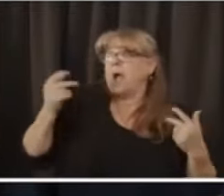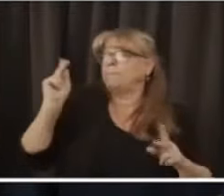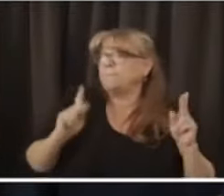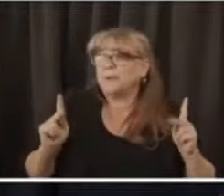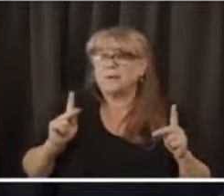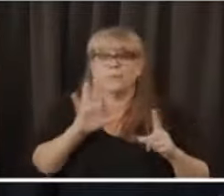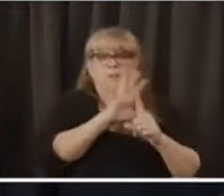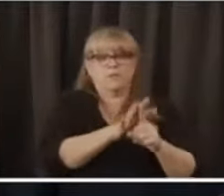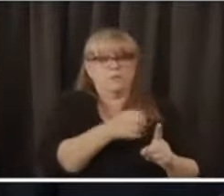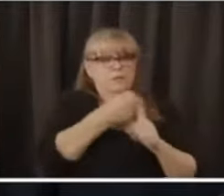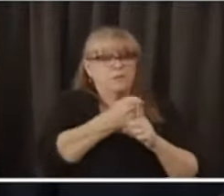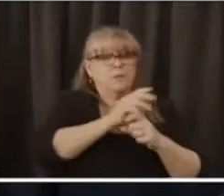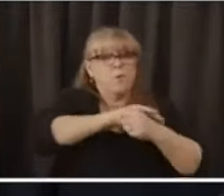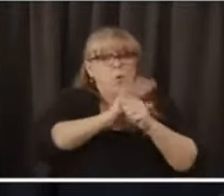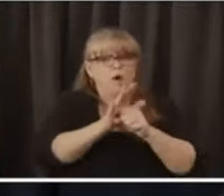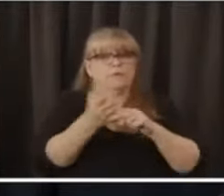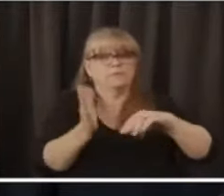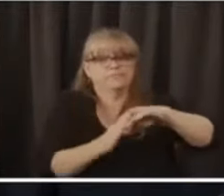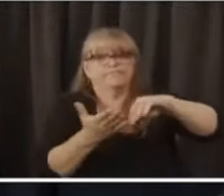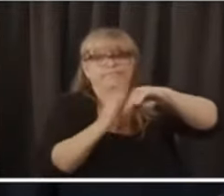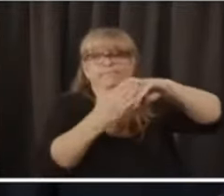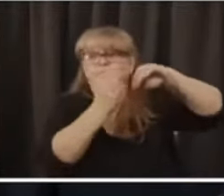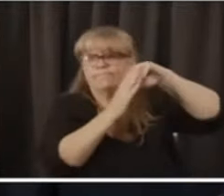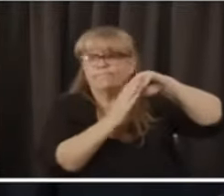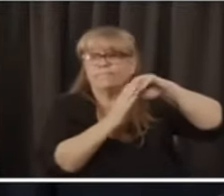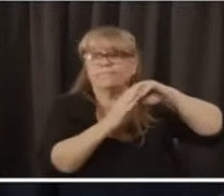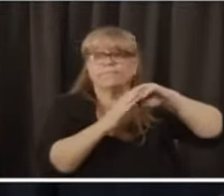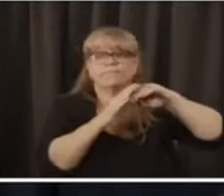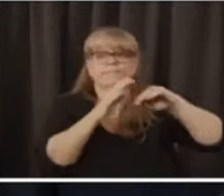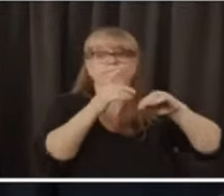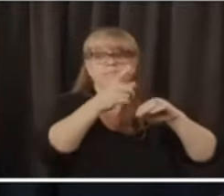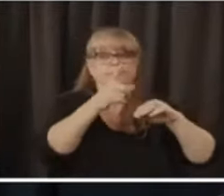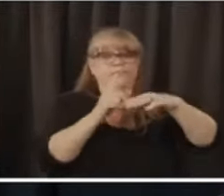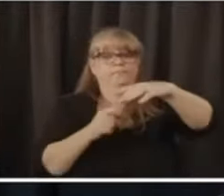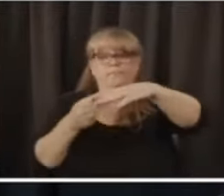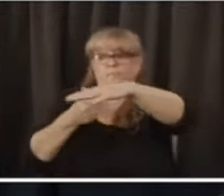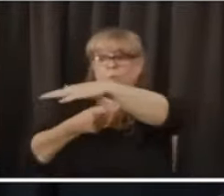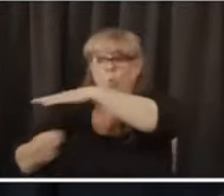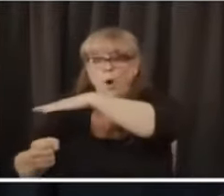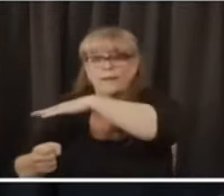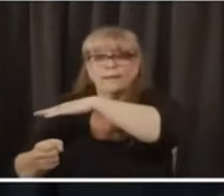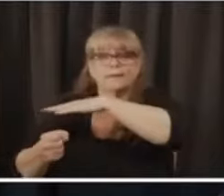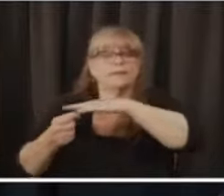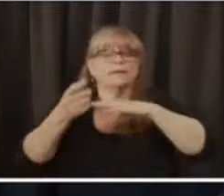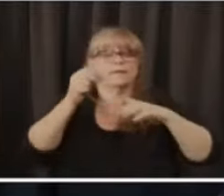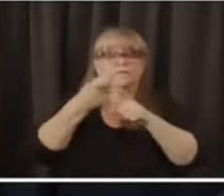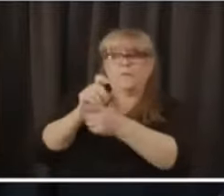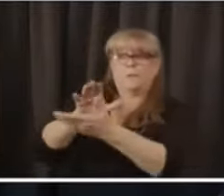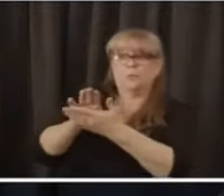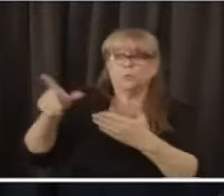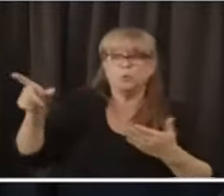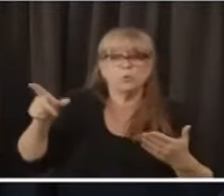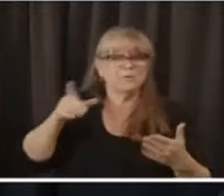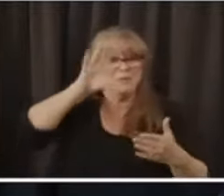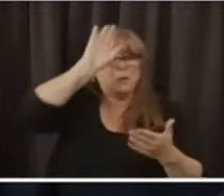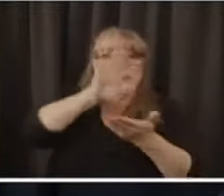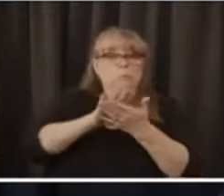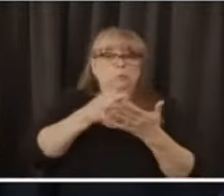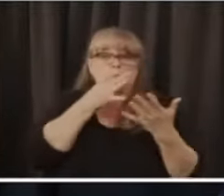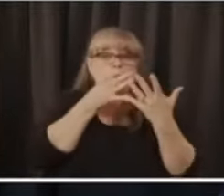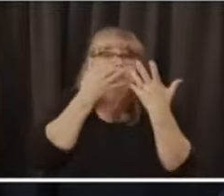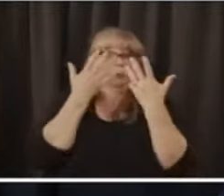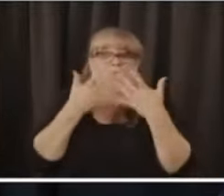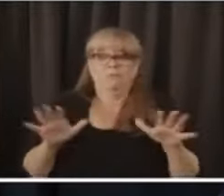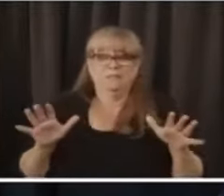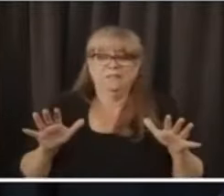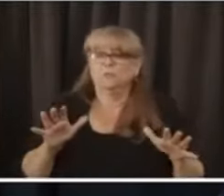to re-examine how schools are quarantining and handling in-person class as the school year kind of wanes down a little bit? Well, it's one of